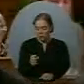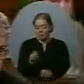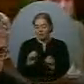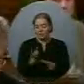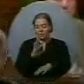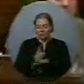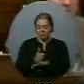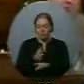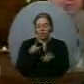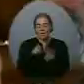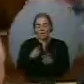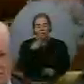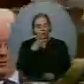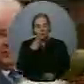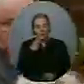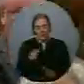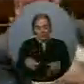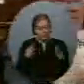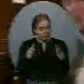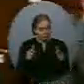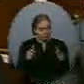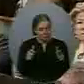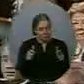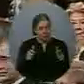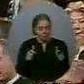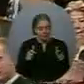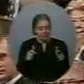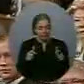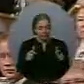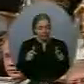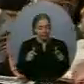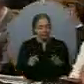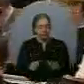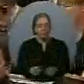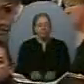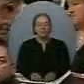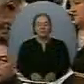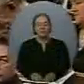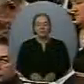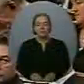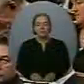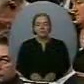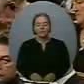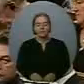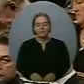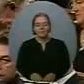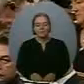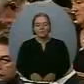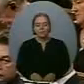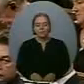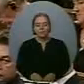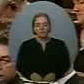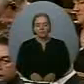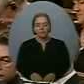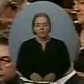his watch. Mr. Speaker, I am very happy to correct the record for